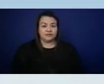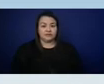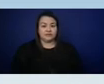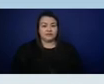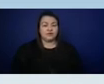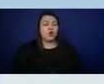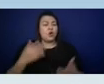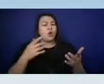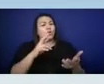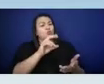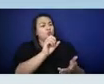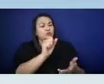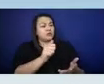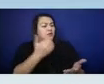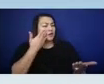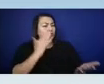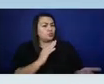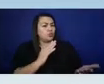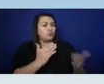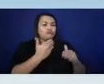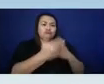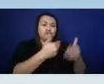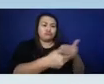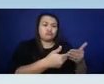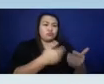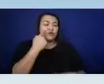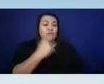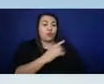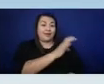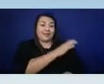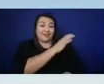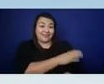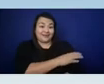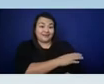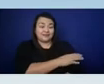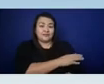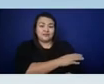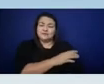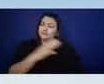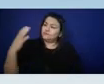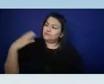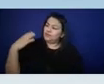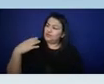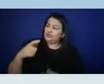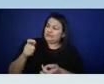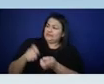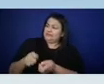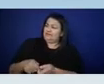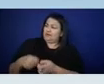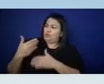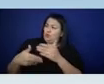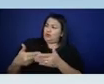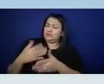can't clinics give another person a vaccine if someone decided not to use theirs?